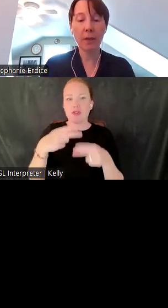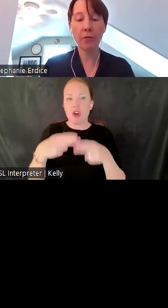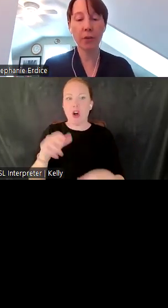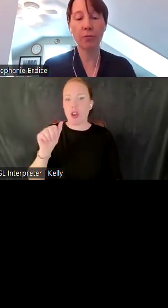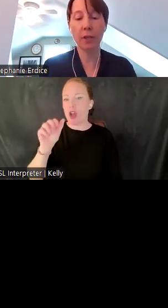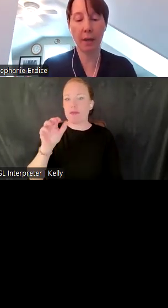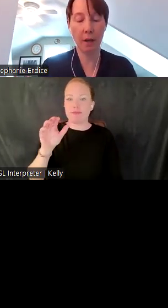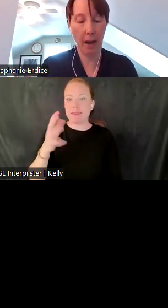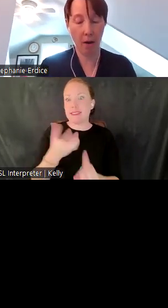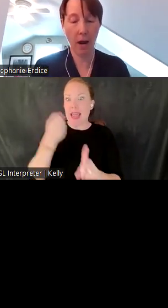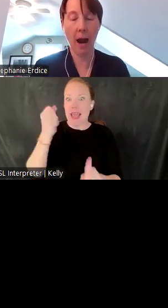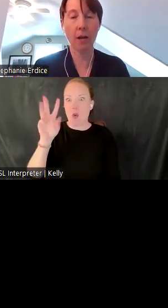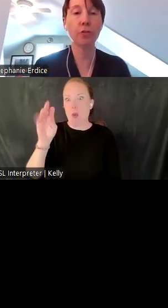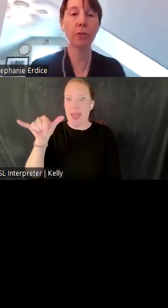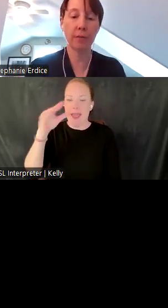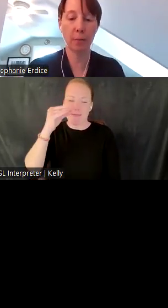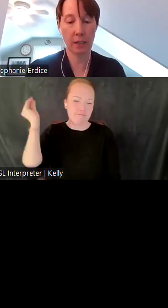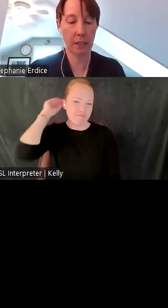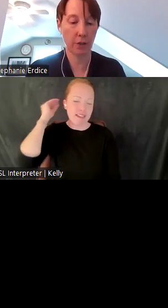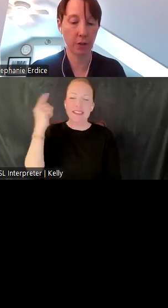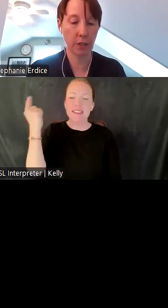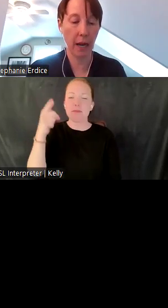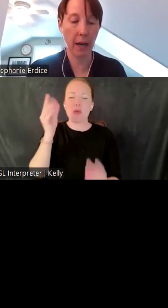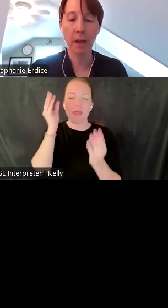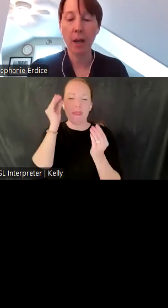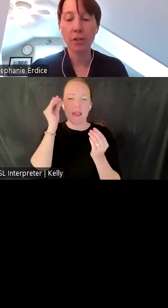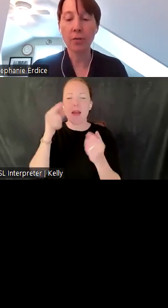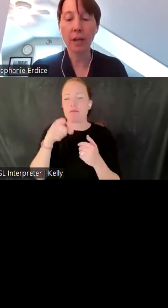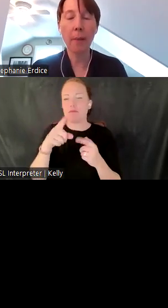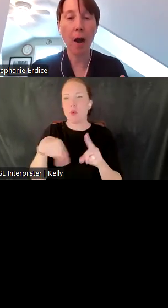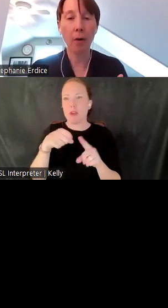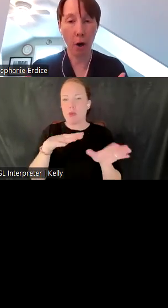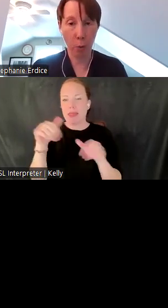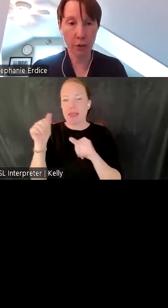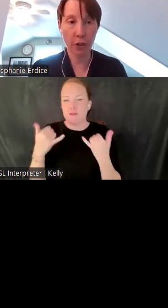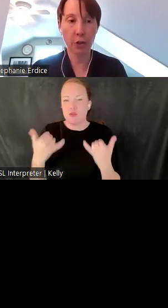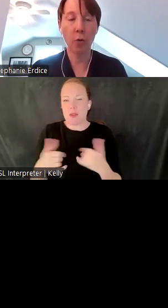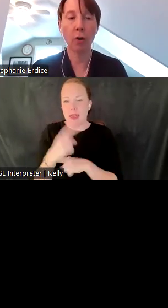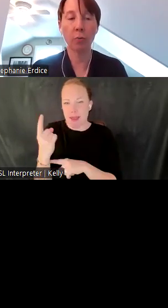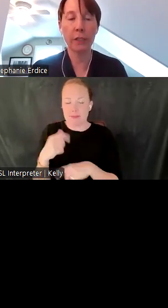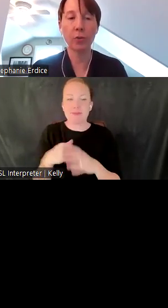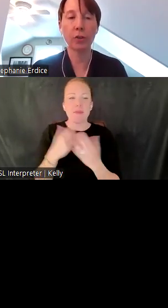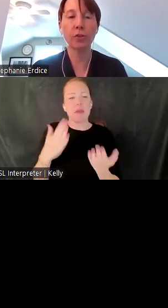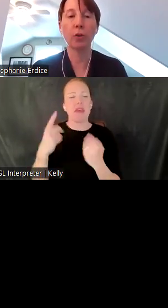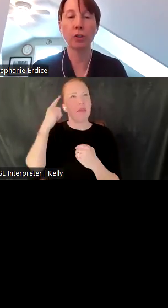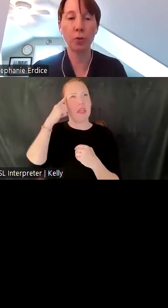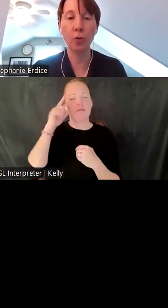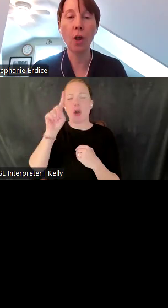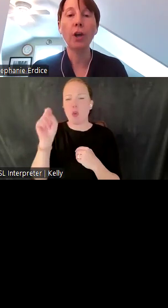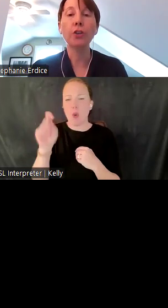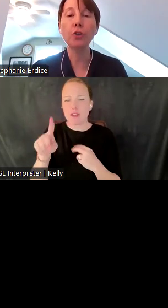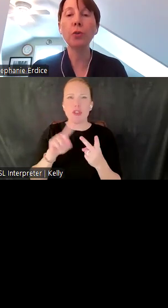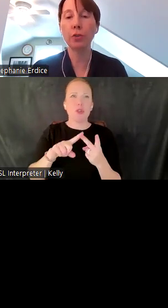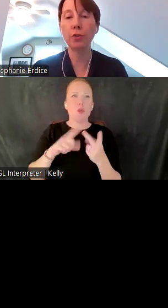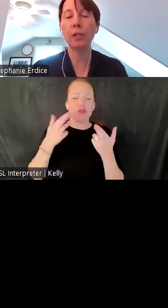So something for you to think about as you leave the presentation today. So think about a question or a resource or a